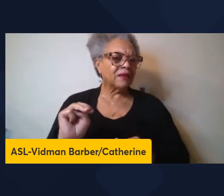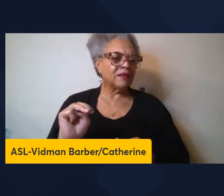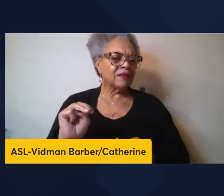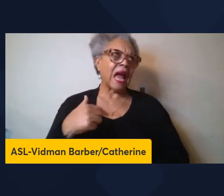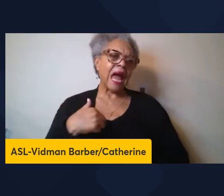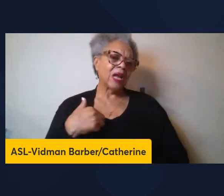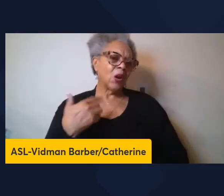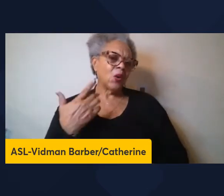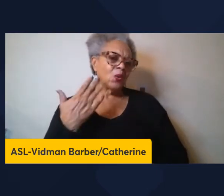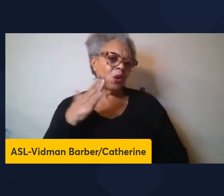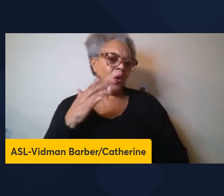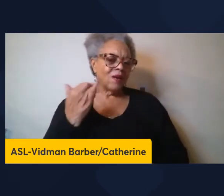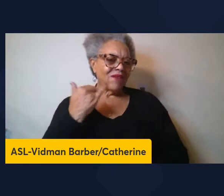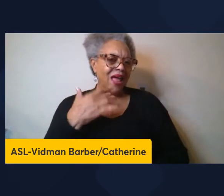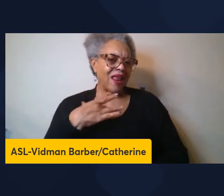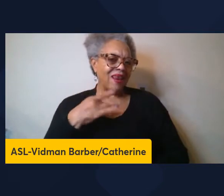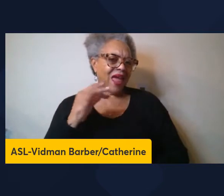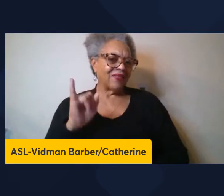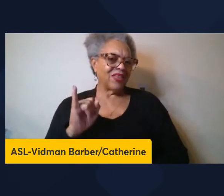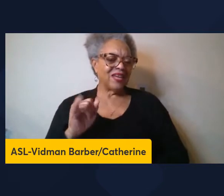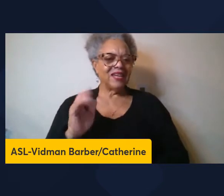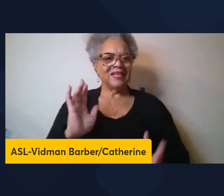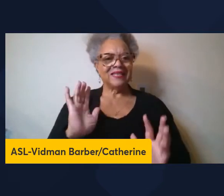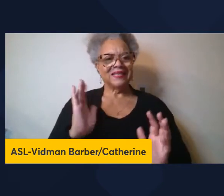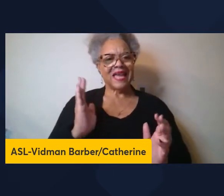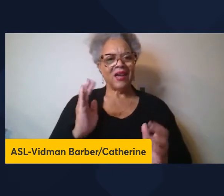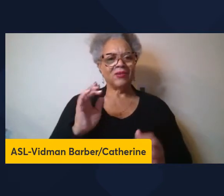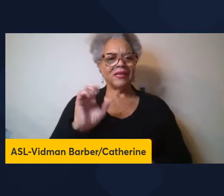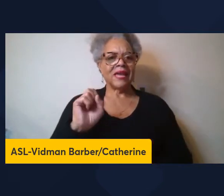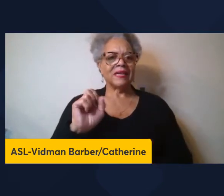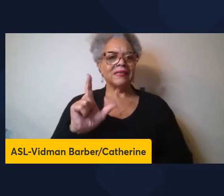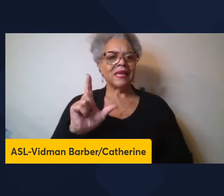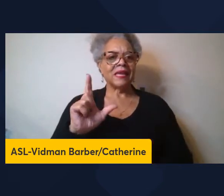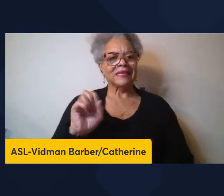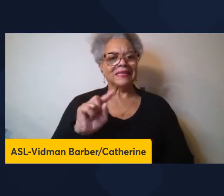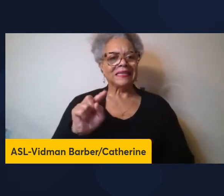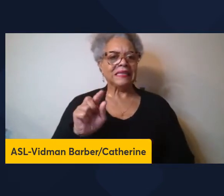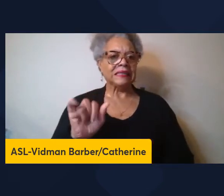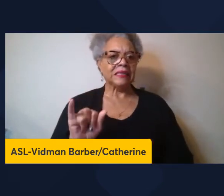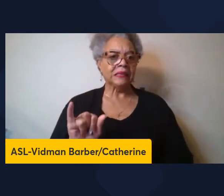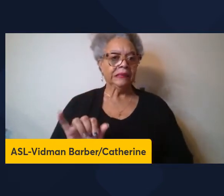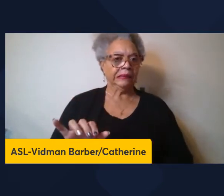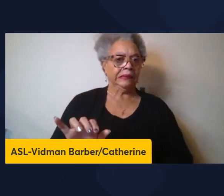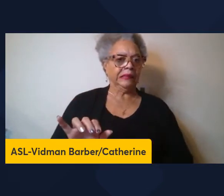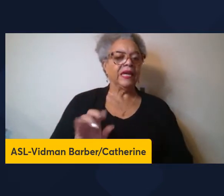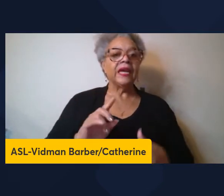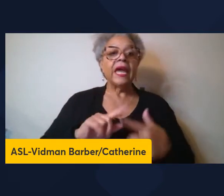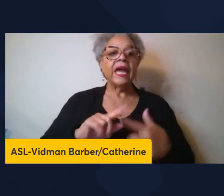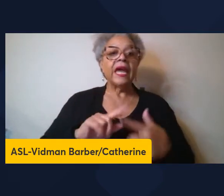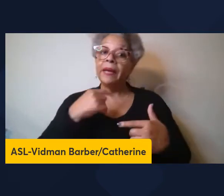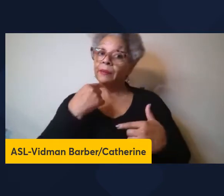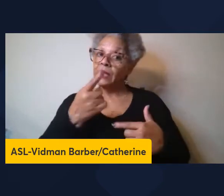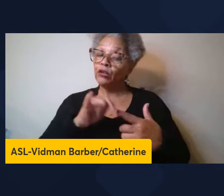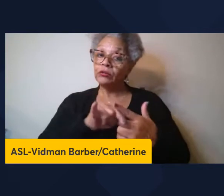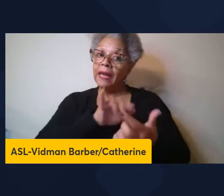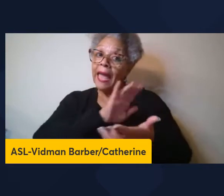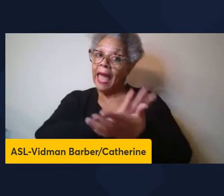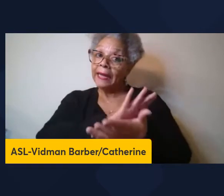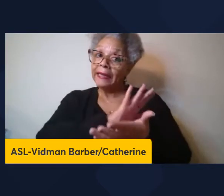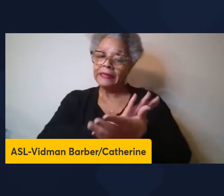like that. It seems sleazy. But I'm here to tell you that academics have been building personal brands